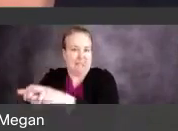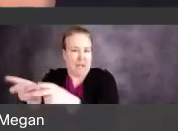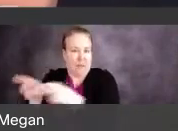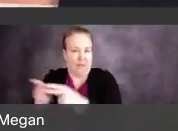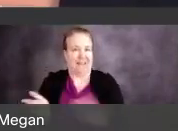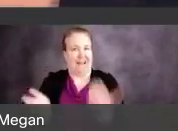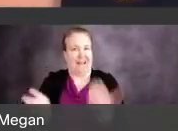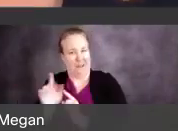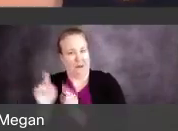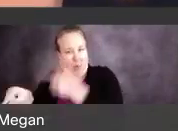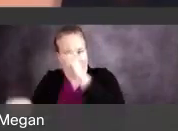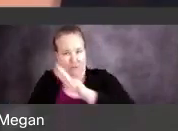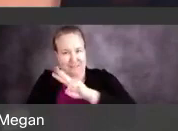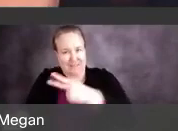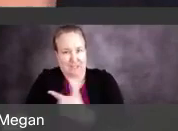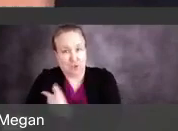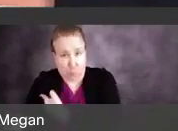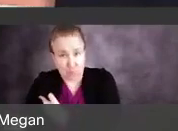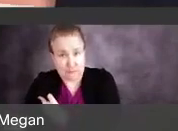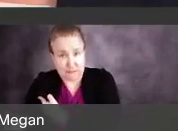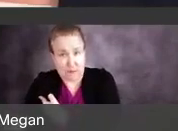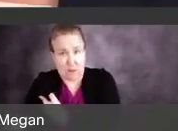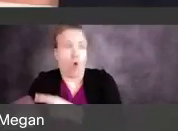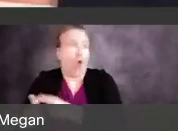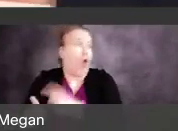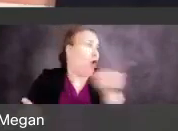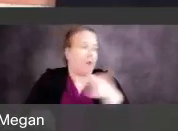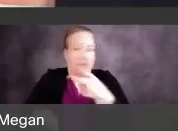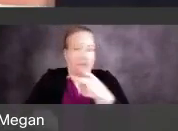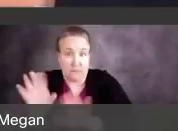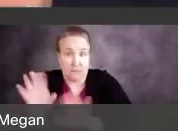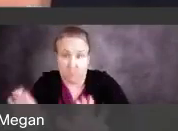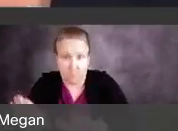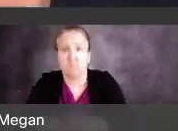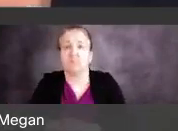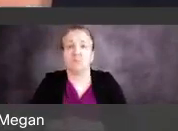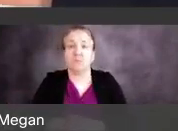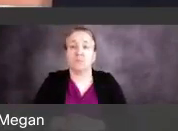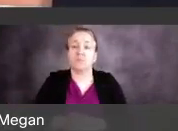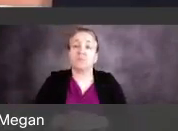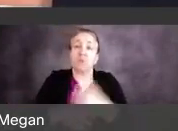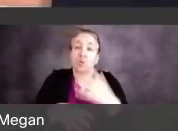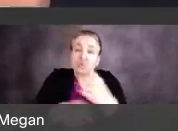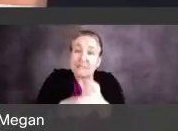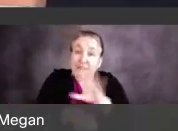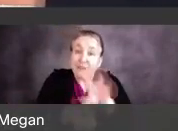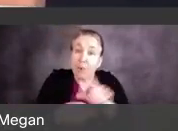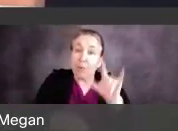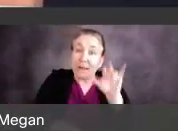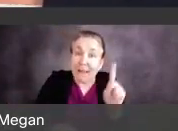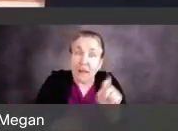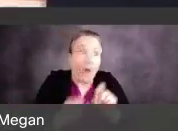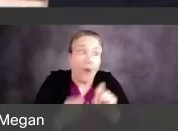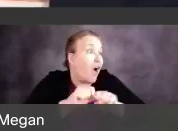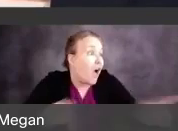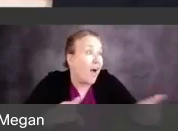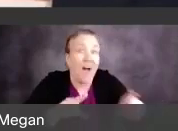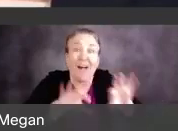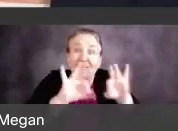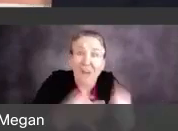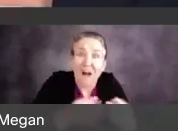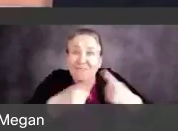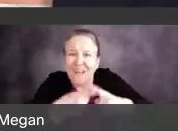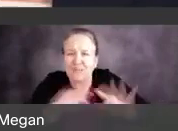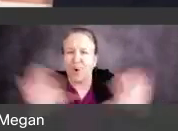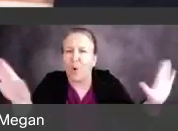dose. Please, please do not forward appointment links to family and friends. If you